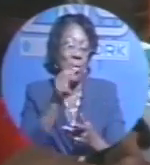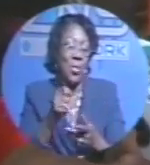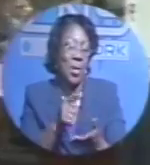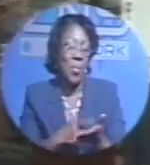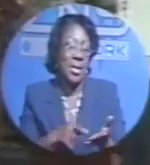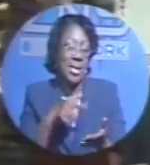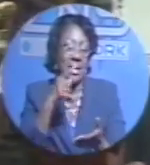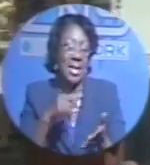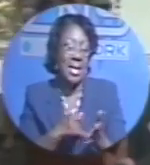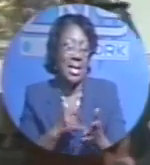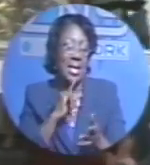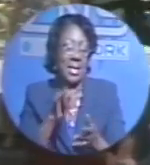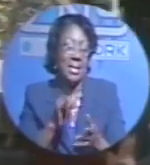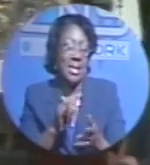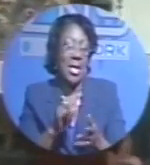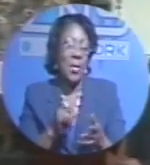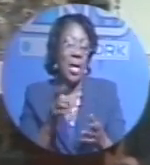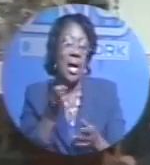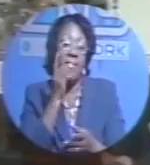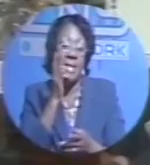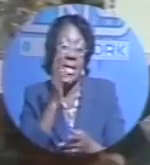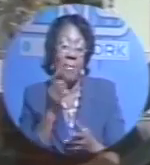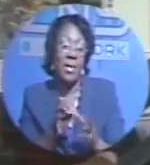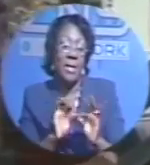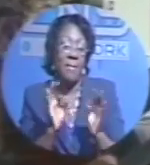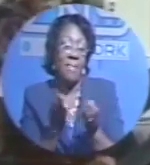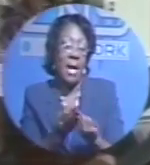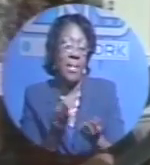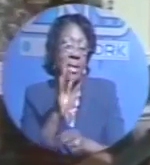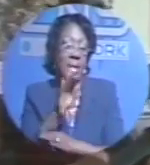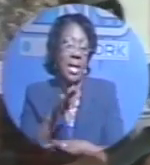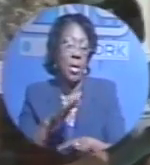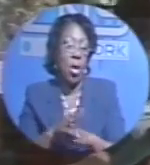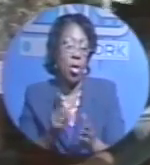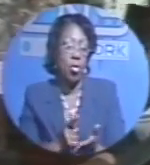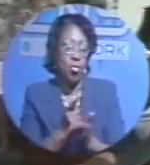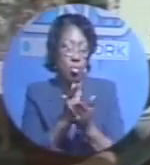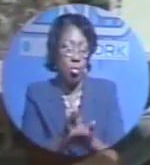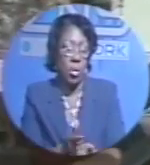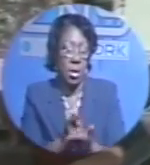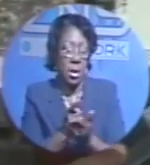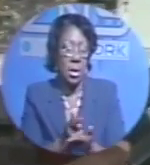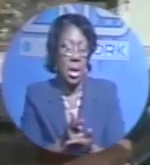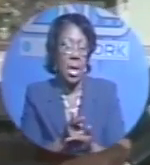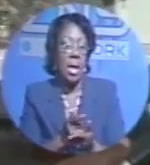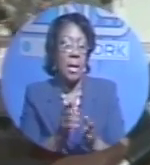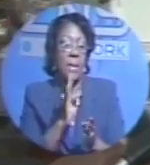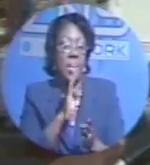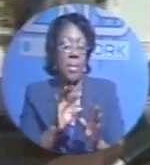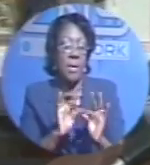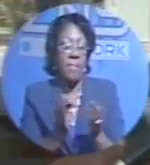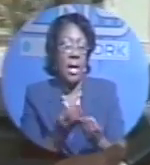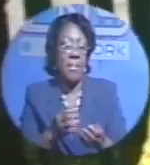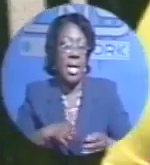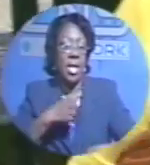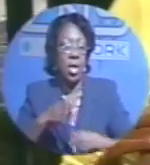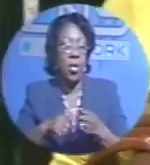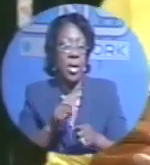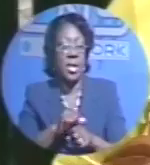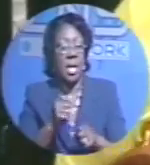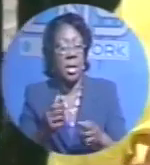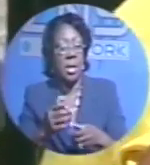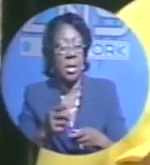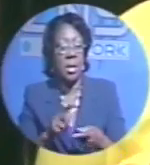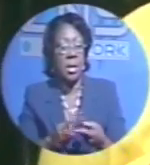say it is. We're doing a dinner with the family tonight. We come in and off a cruise, so just kind of hang out with the family and enjoy each other's company. First